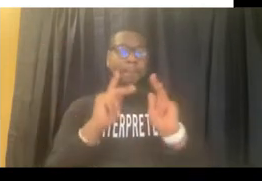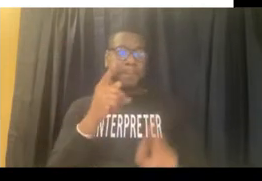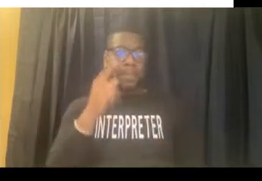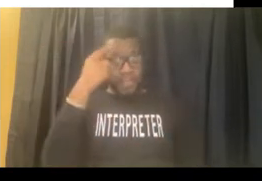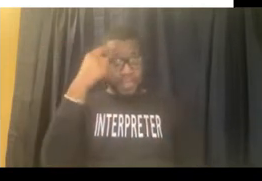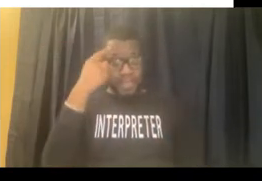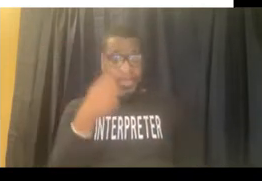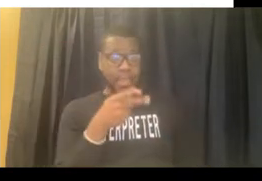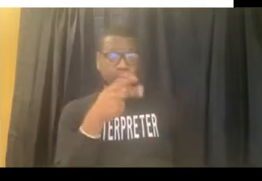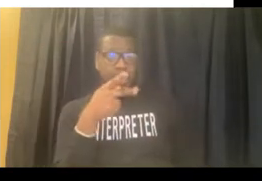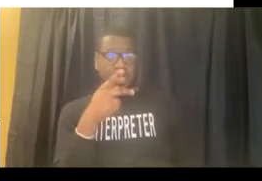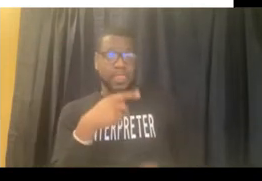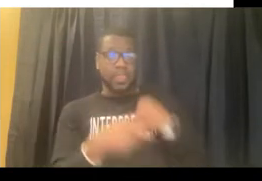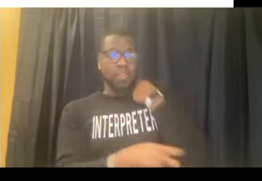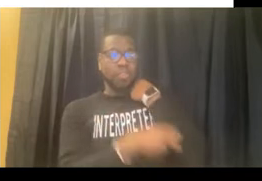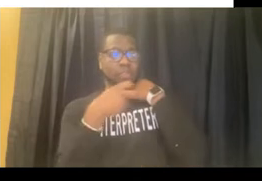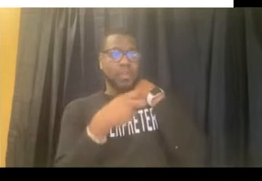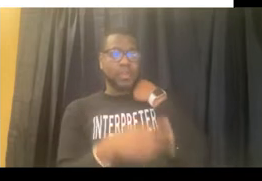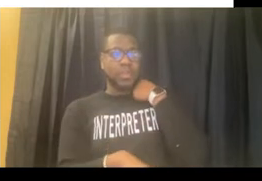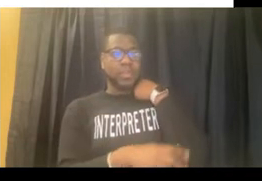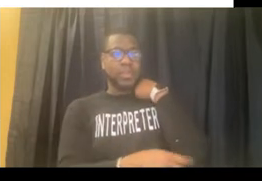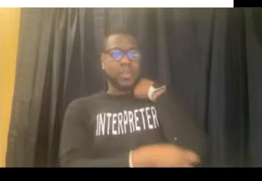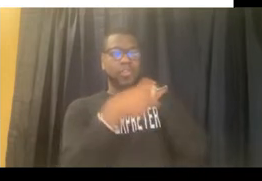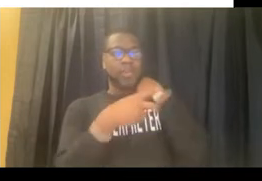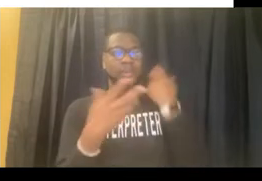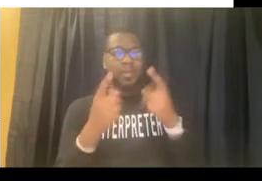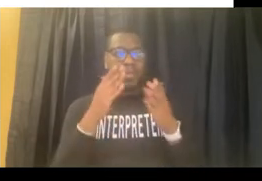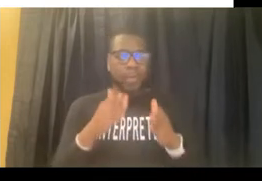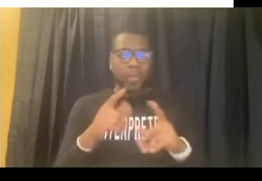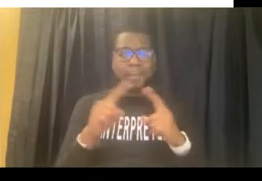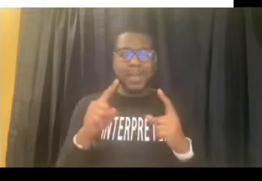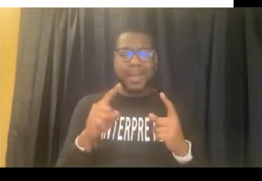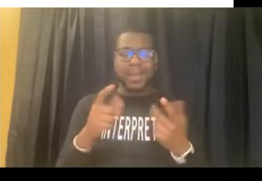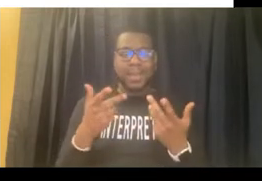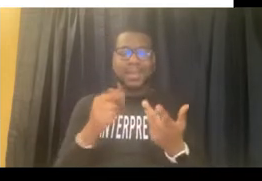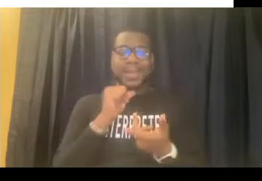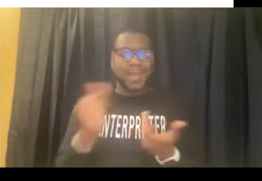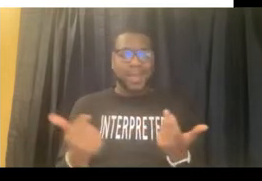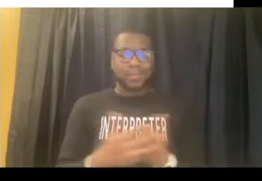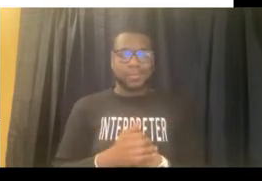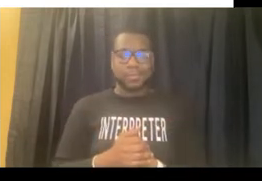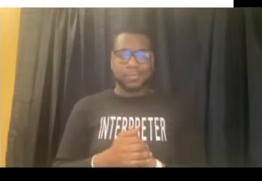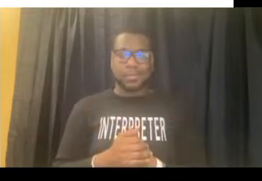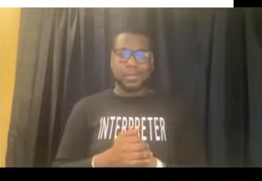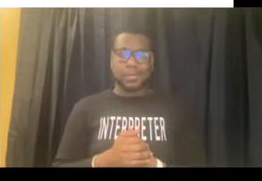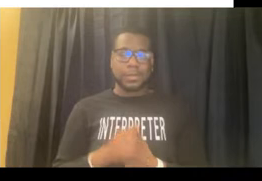to question you and I need to make you feel like you're the criminal rather than actually supporting you. And then folks that are